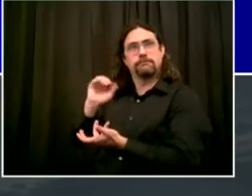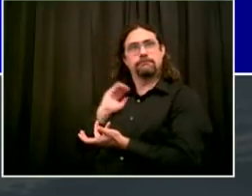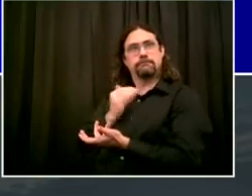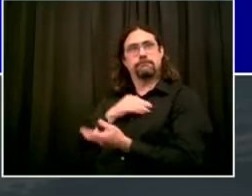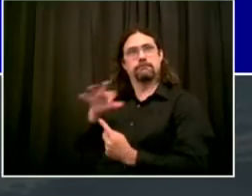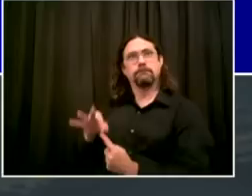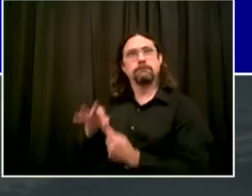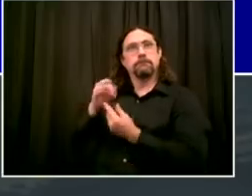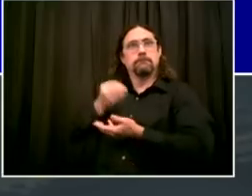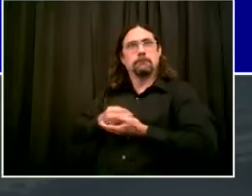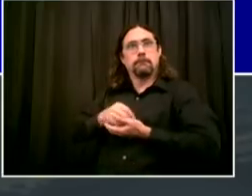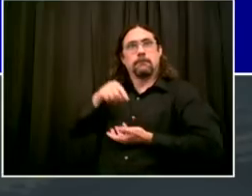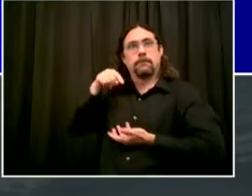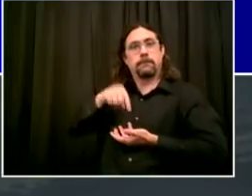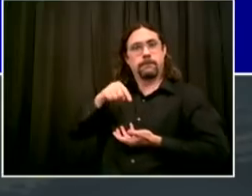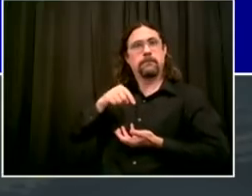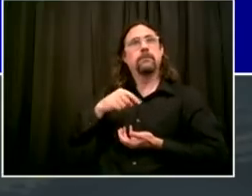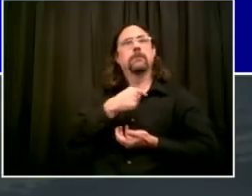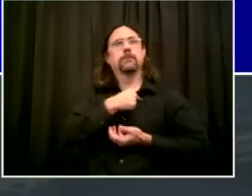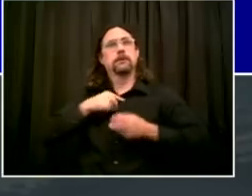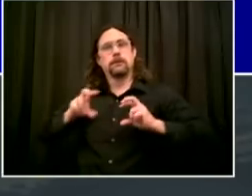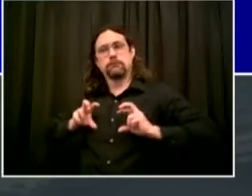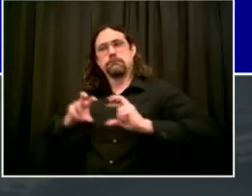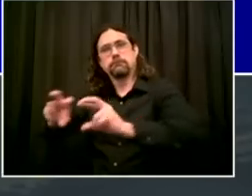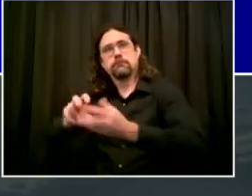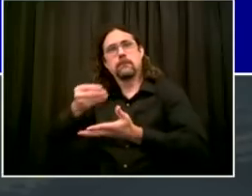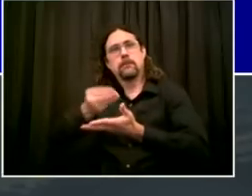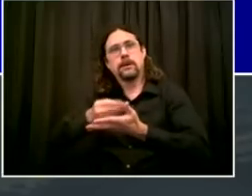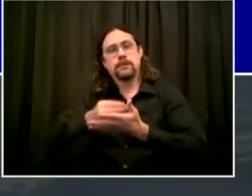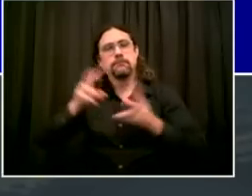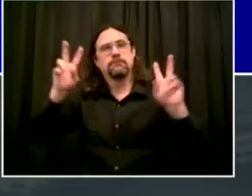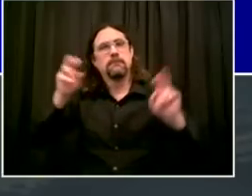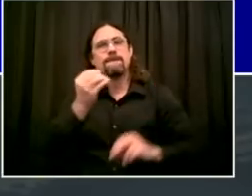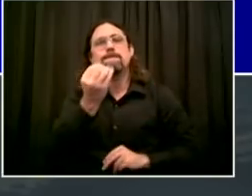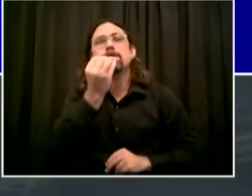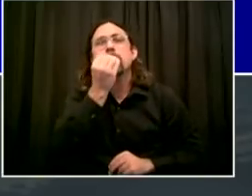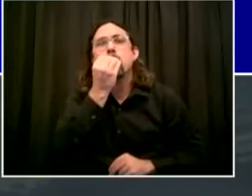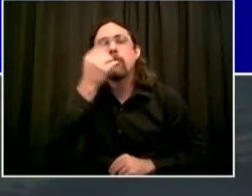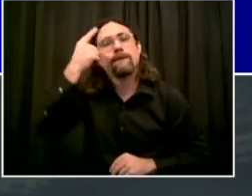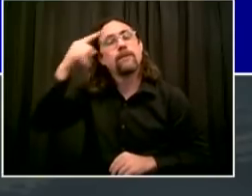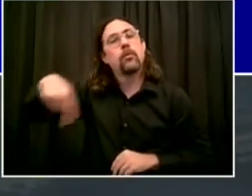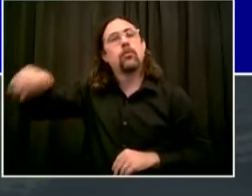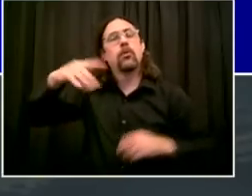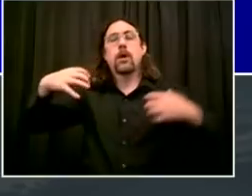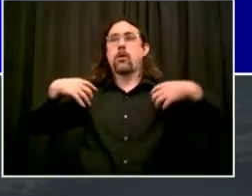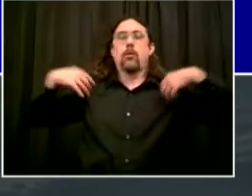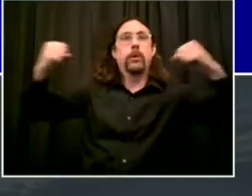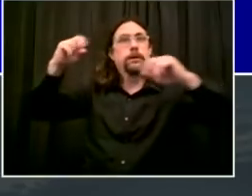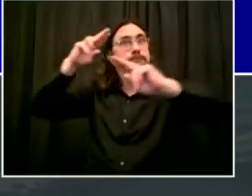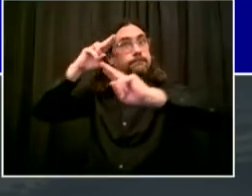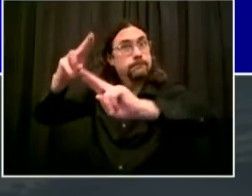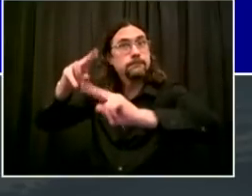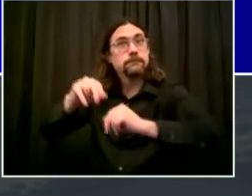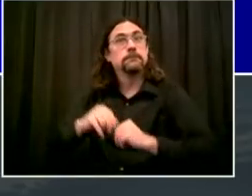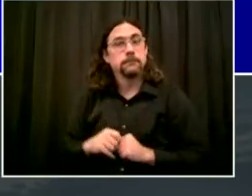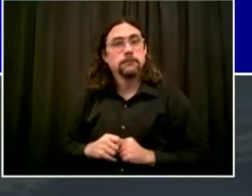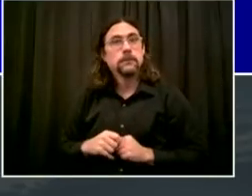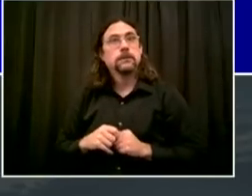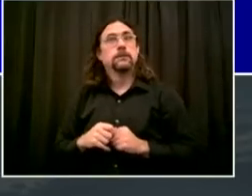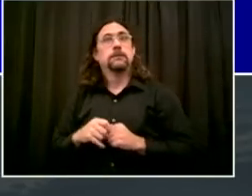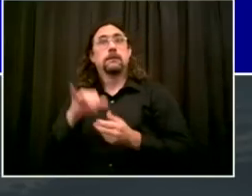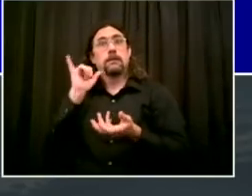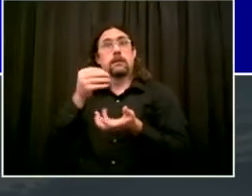expand it. We want to provide additional free meals and love and support for the good people who work in our nursing homes, for